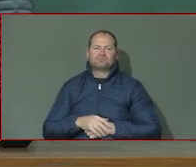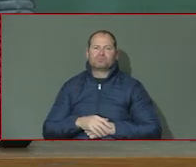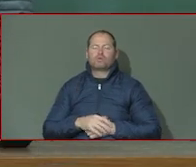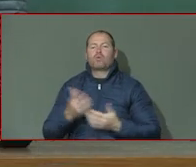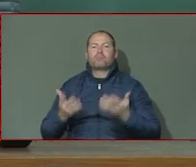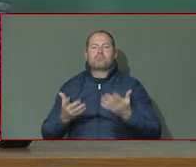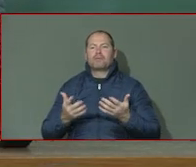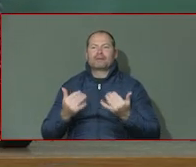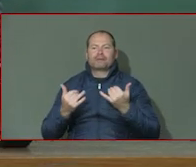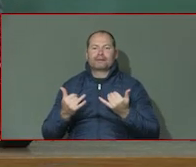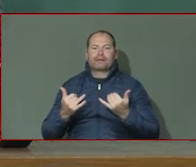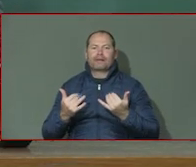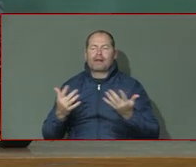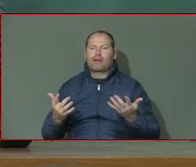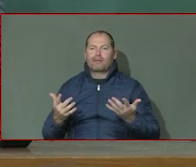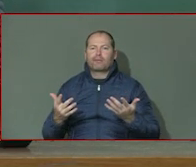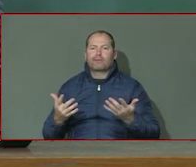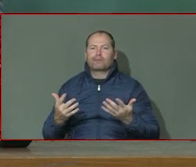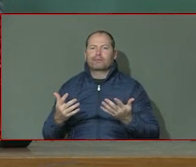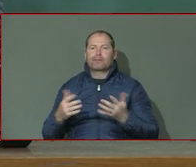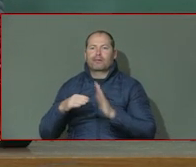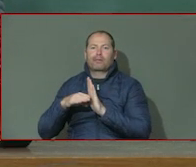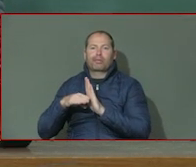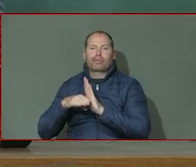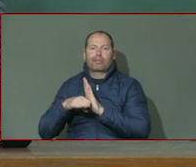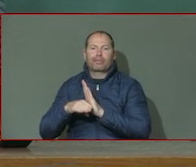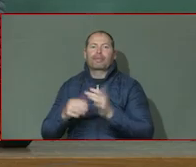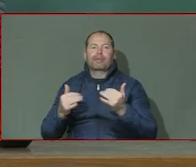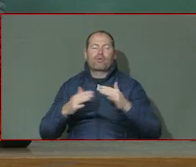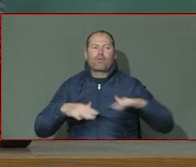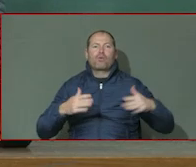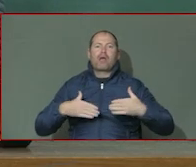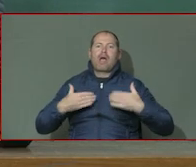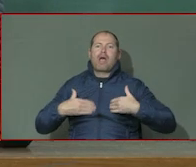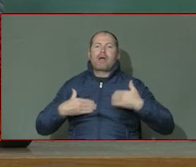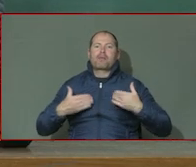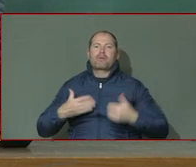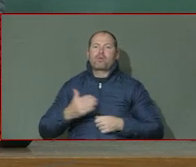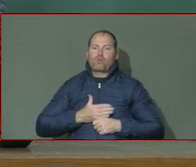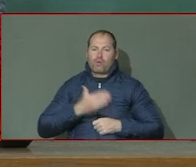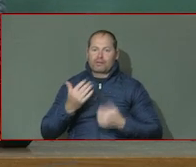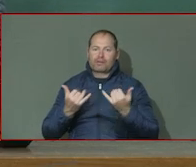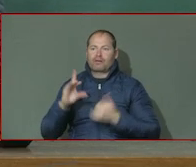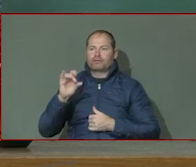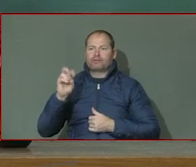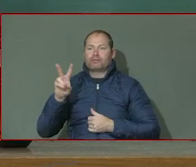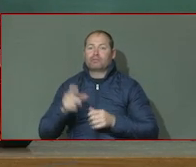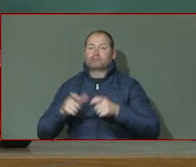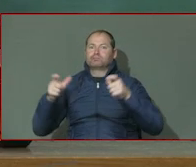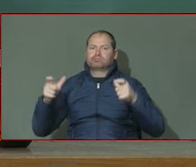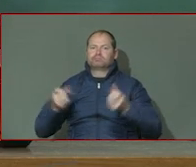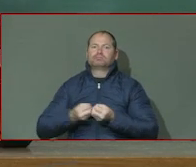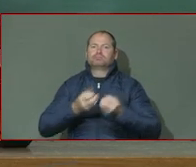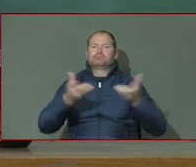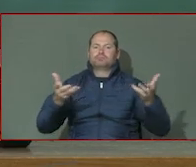doing poorly now, they want to keep their shareholders happy by giving them a big dividend. All right. But if you